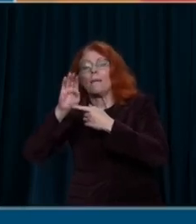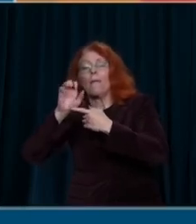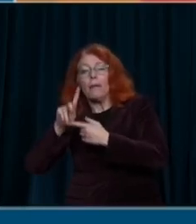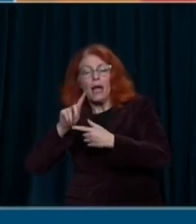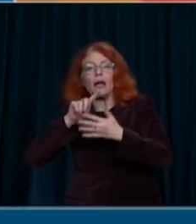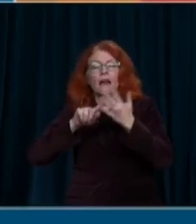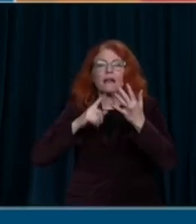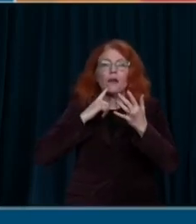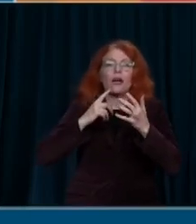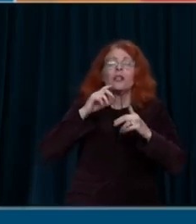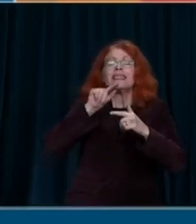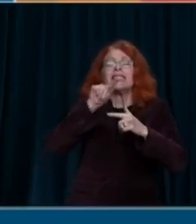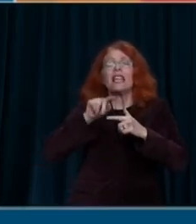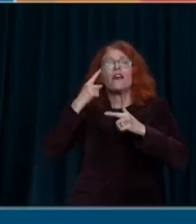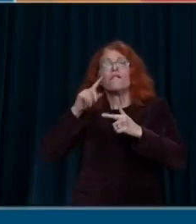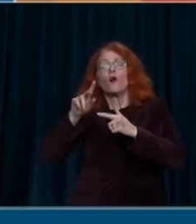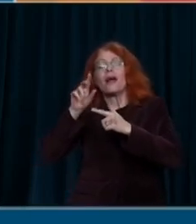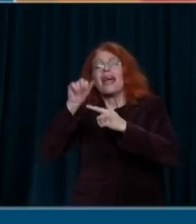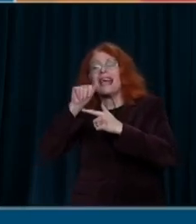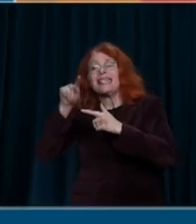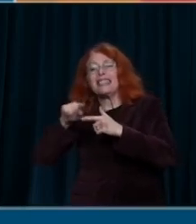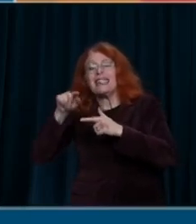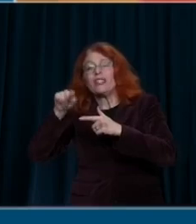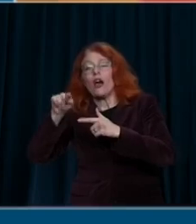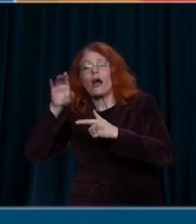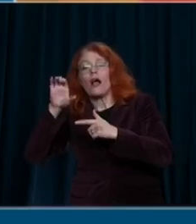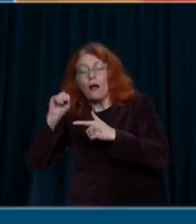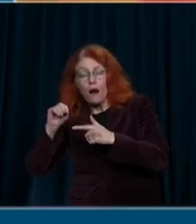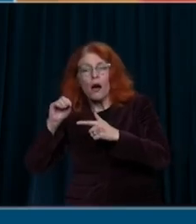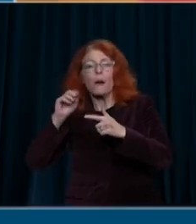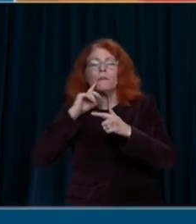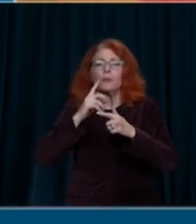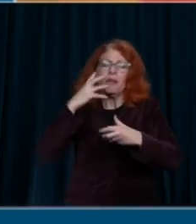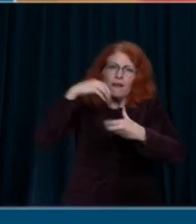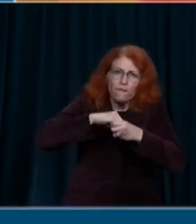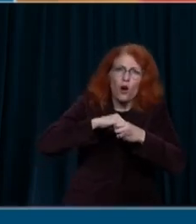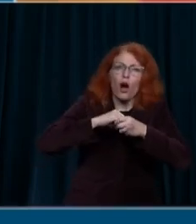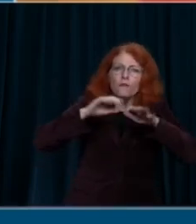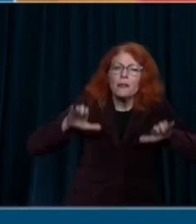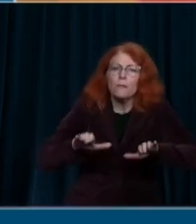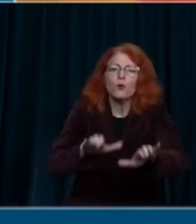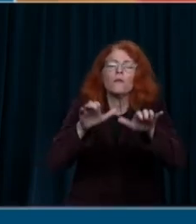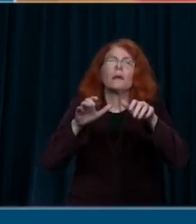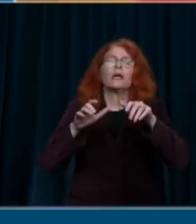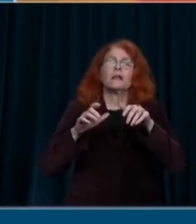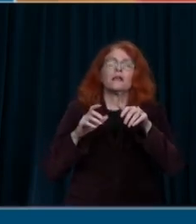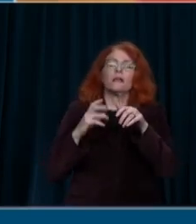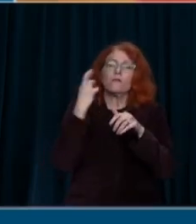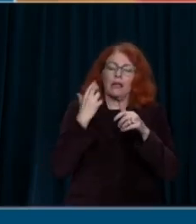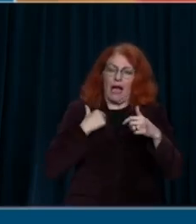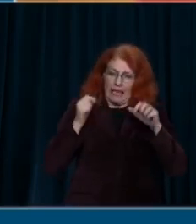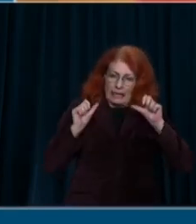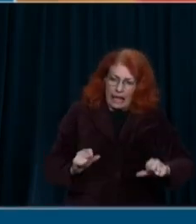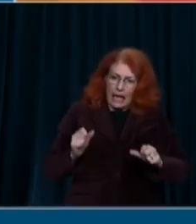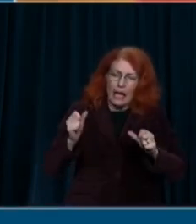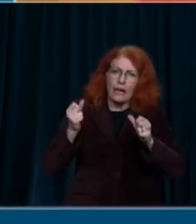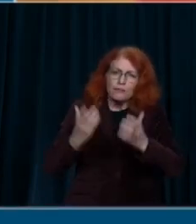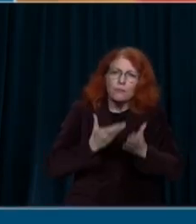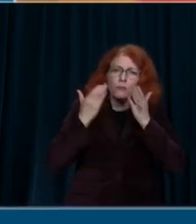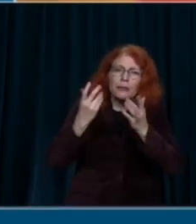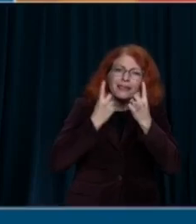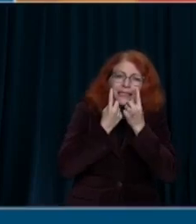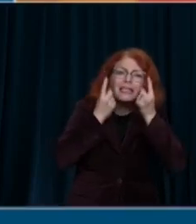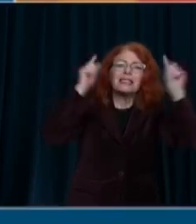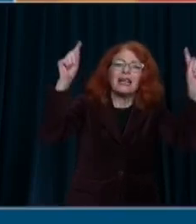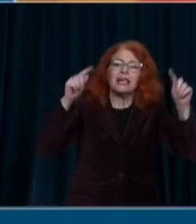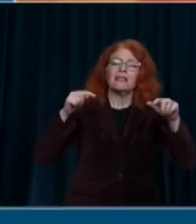build. Go to z4az.com to become part of this movement and realize that I can bring success